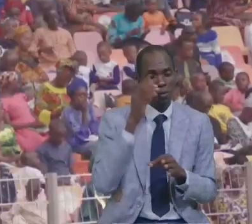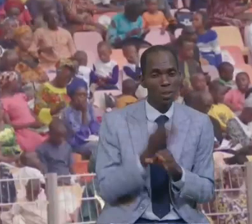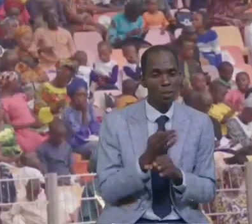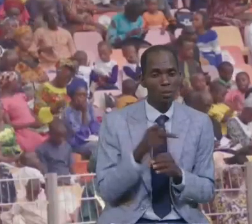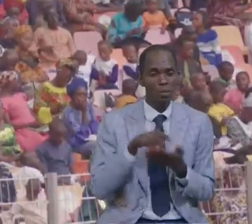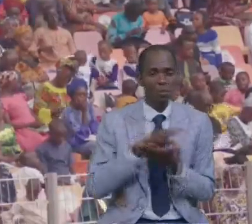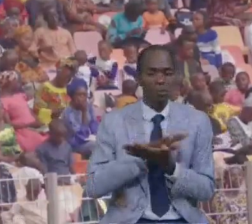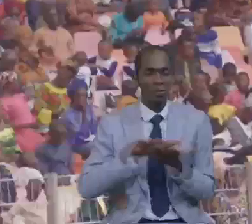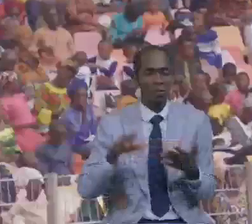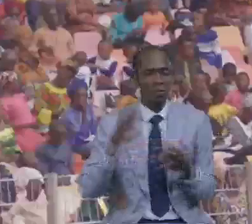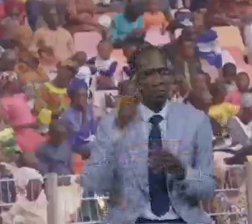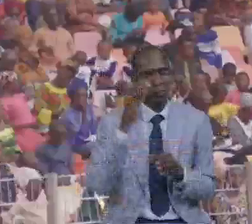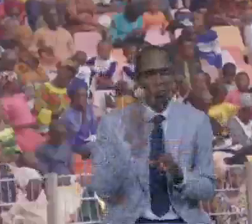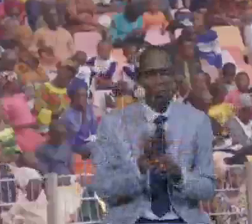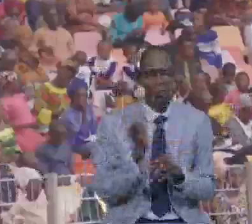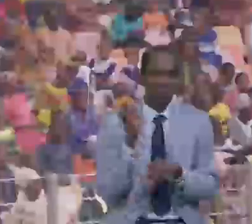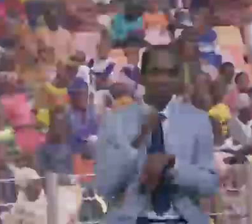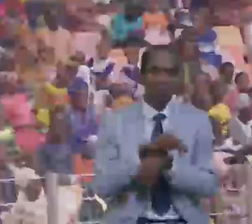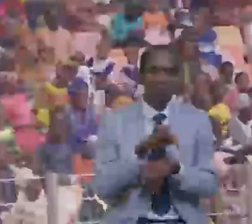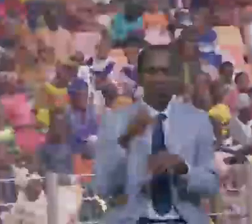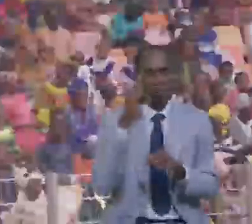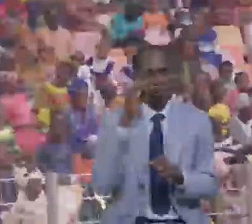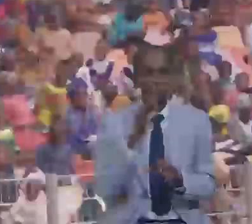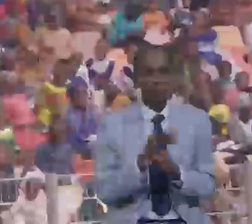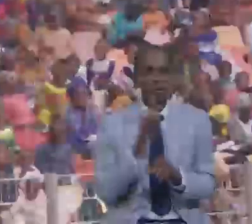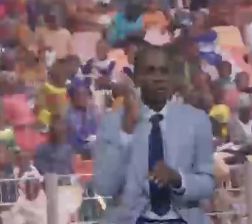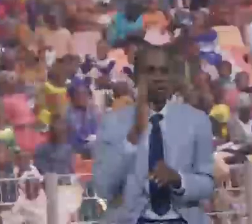name. God bless you.